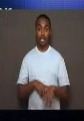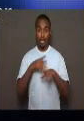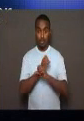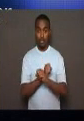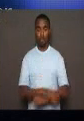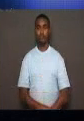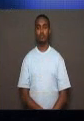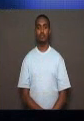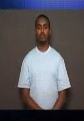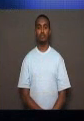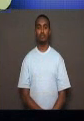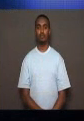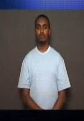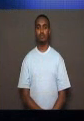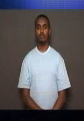Time's up!